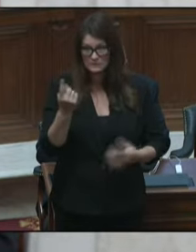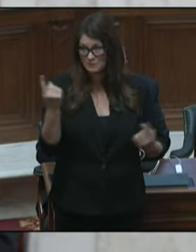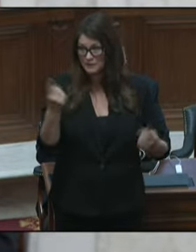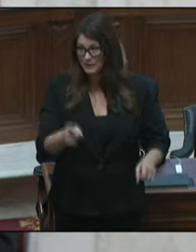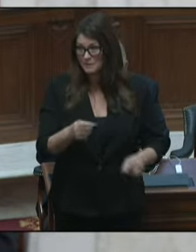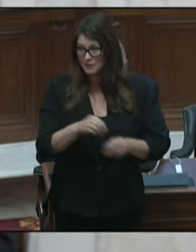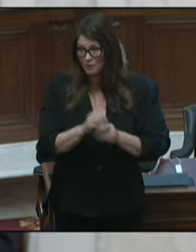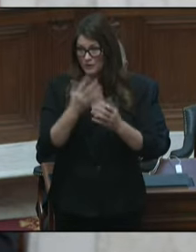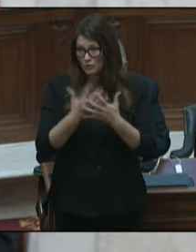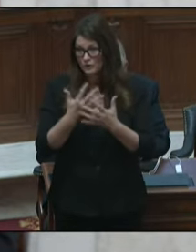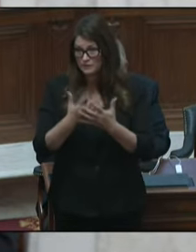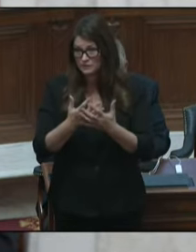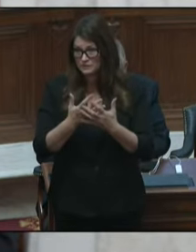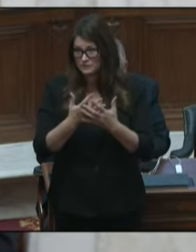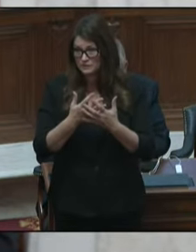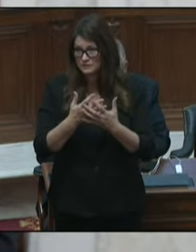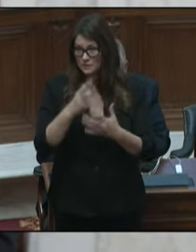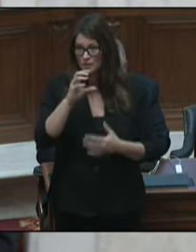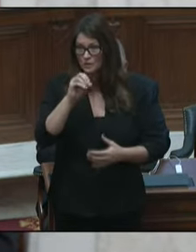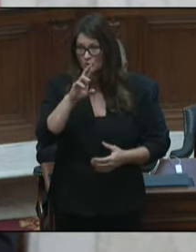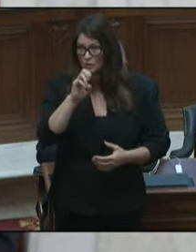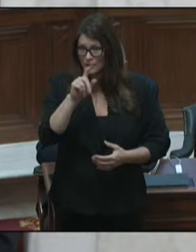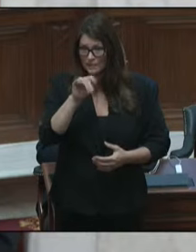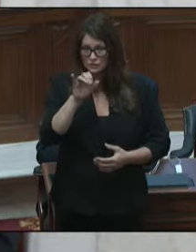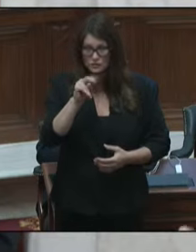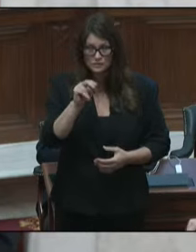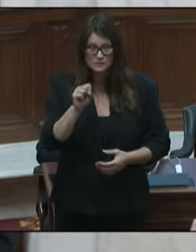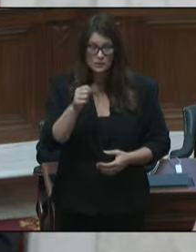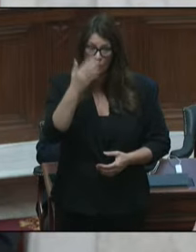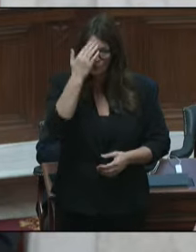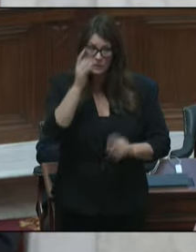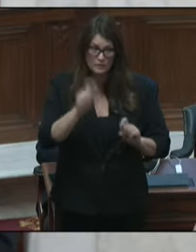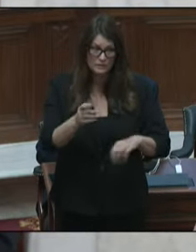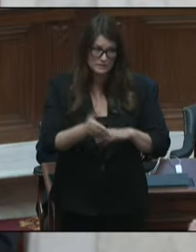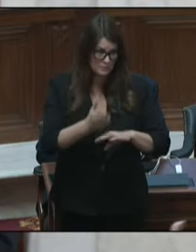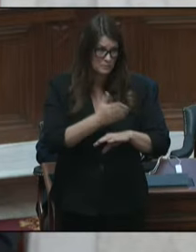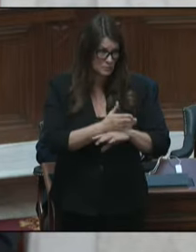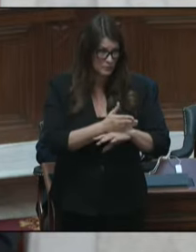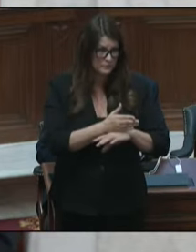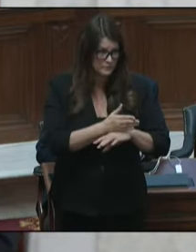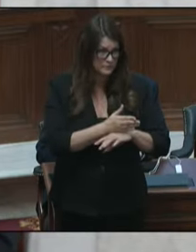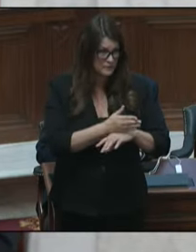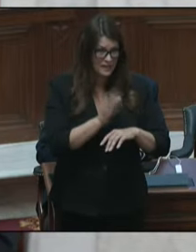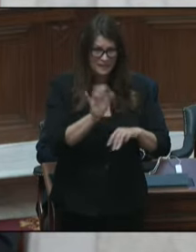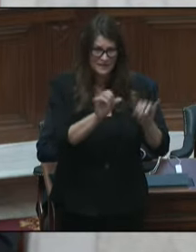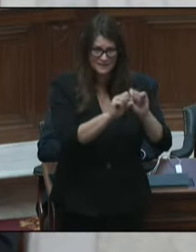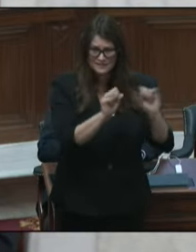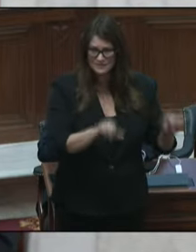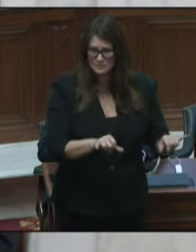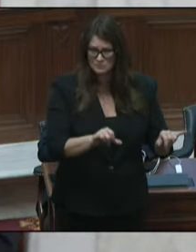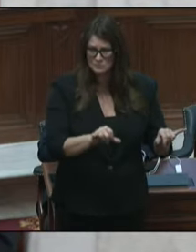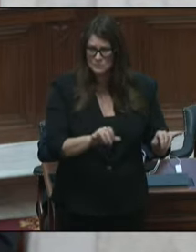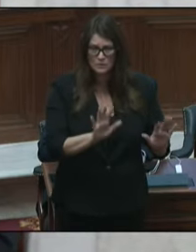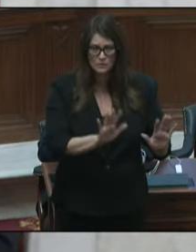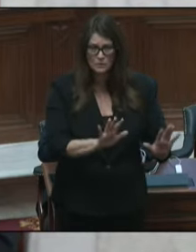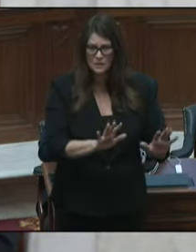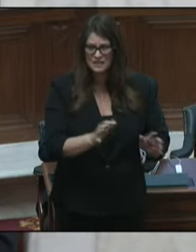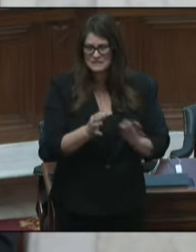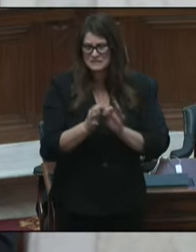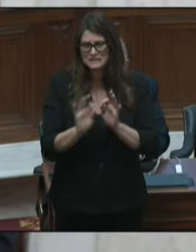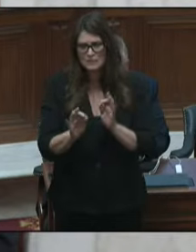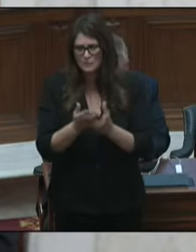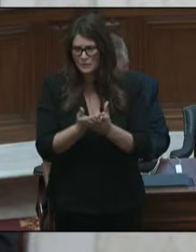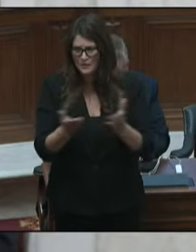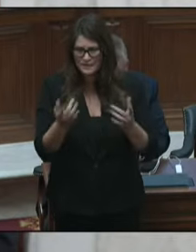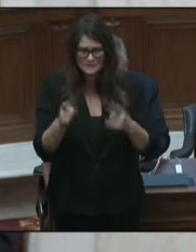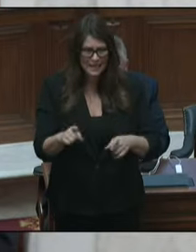Absolutely, with all in us, we know. We all know we've got work to do there. We all know the simple, simple thing that happened. I mean, for